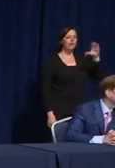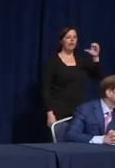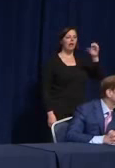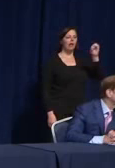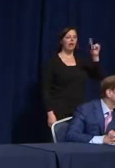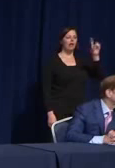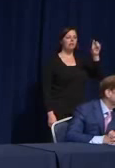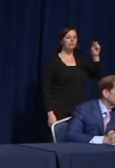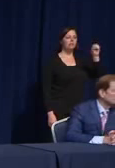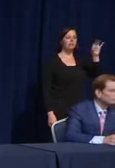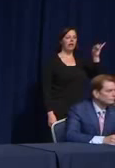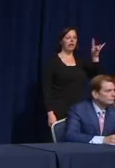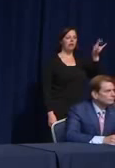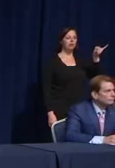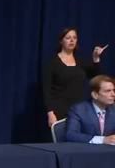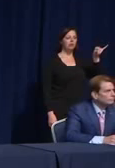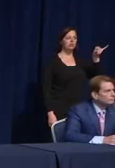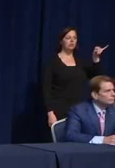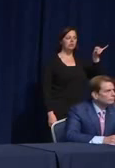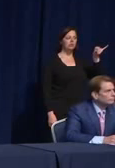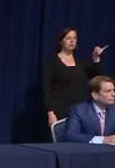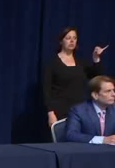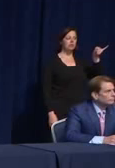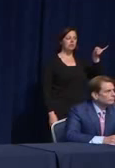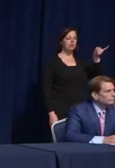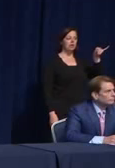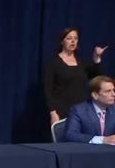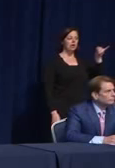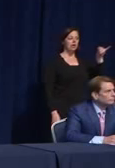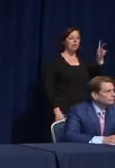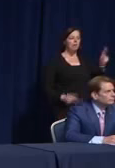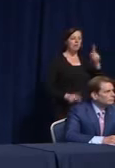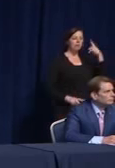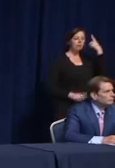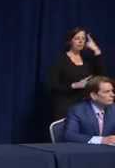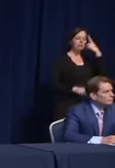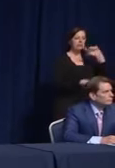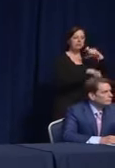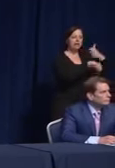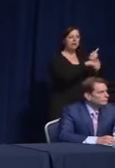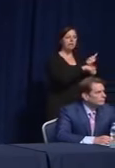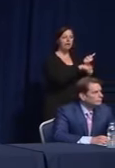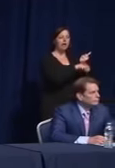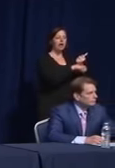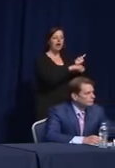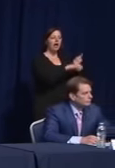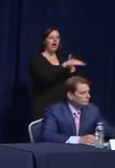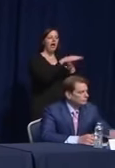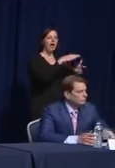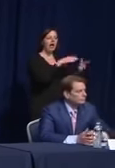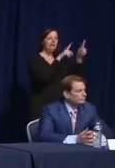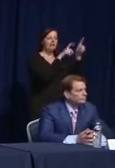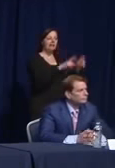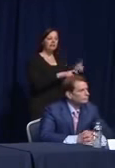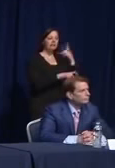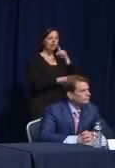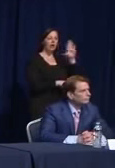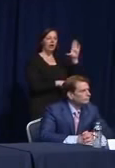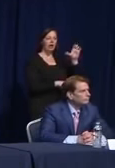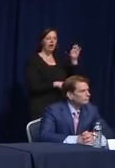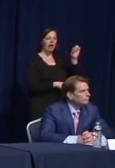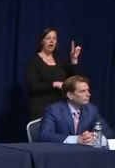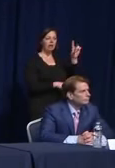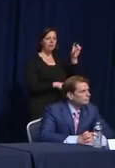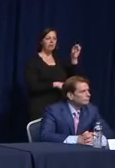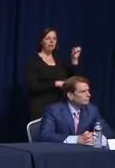County officials are setting up a drive-through testing site at Camden County College. There are tents set up, but one of the freeholders is